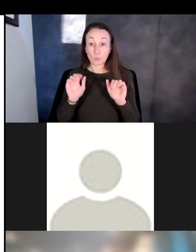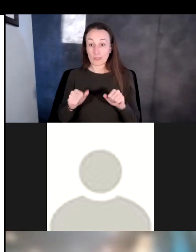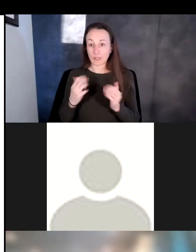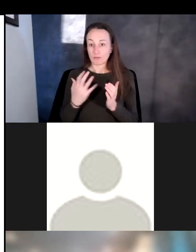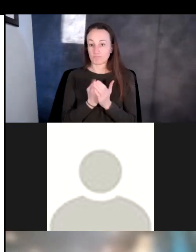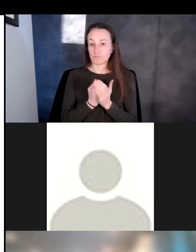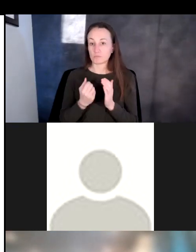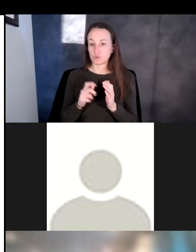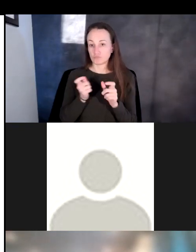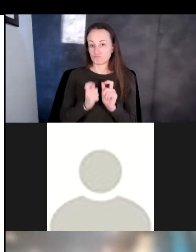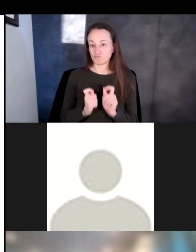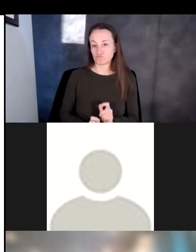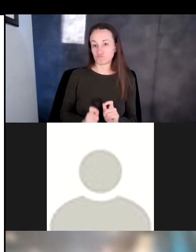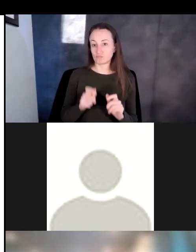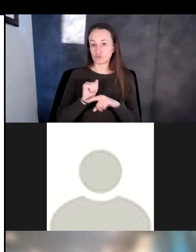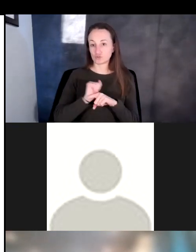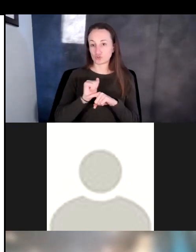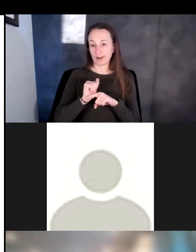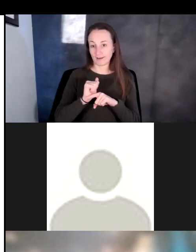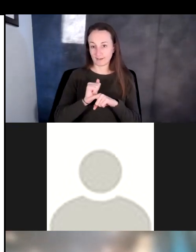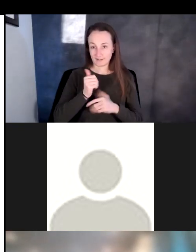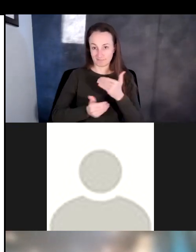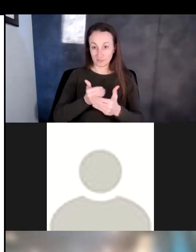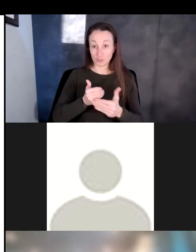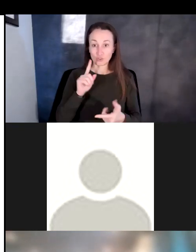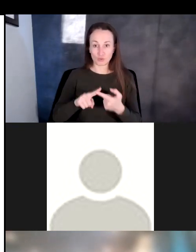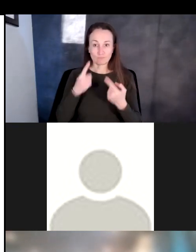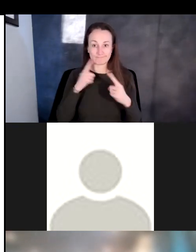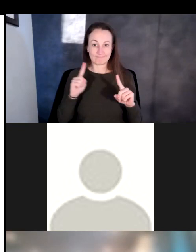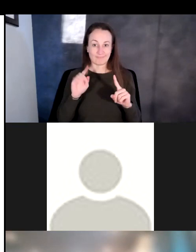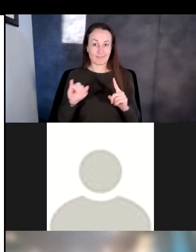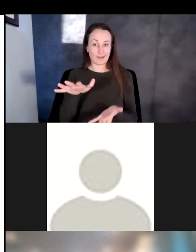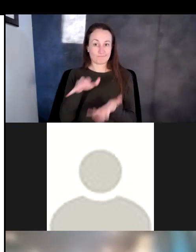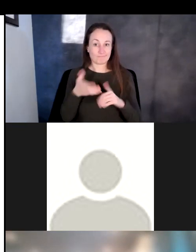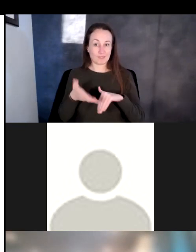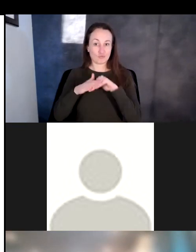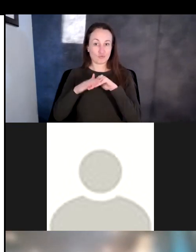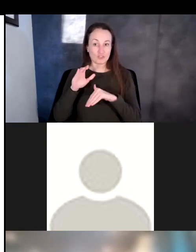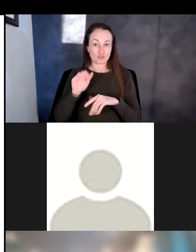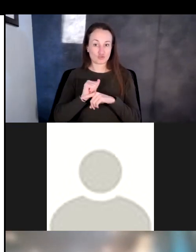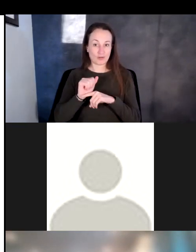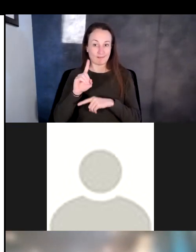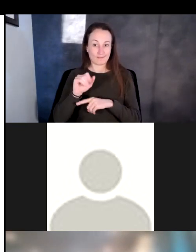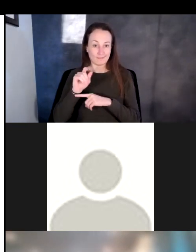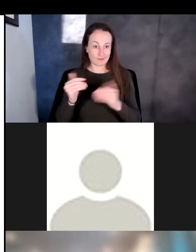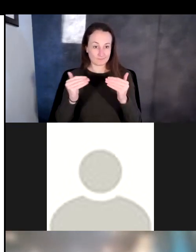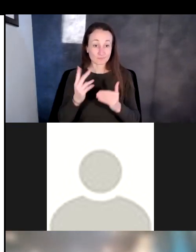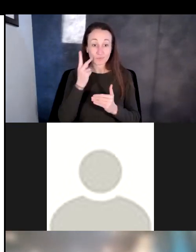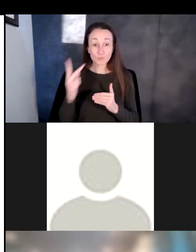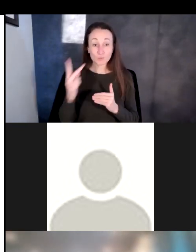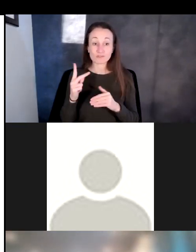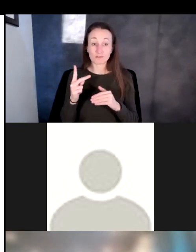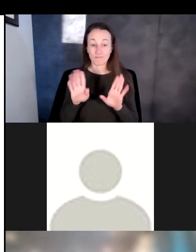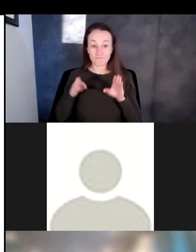collection to get fitness-enriched training data. As we saw, ftMLDE outperforms a greedy walk